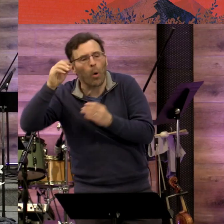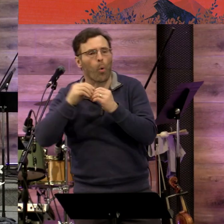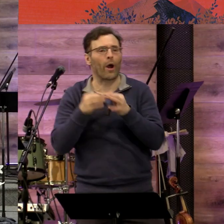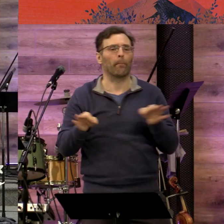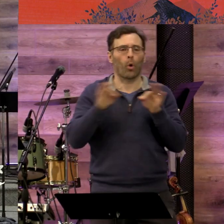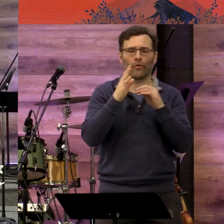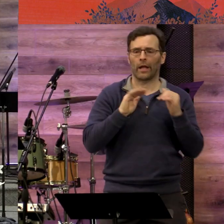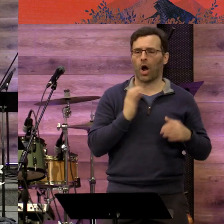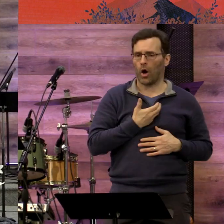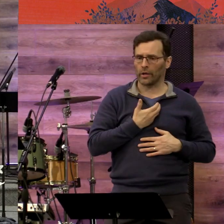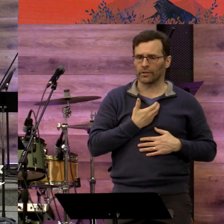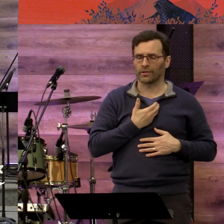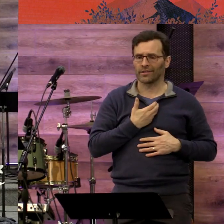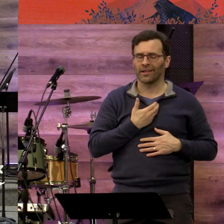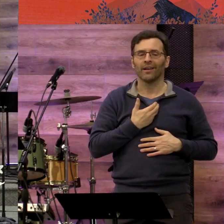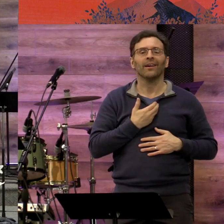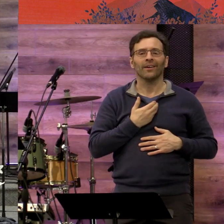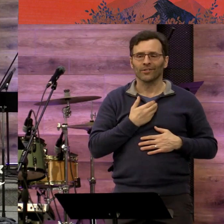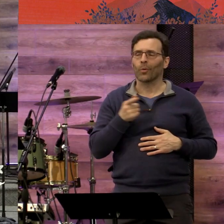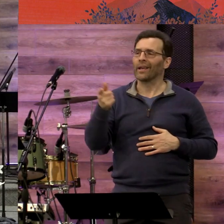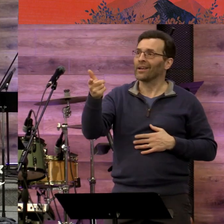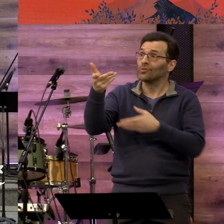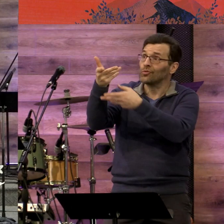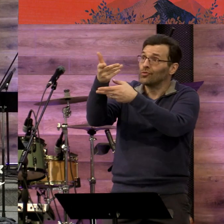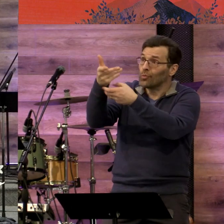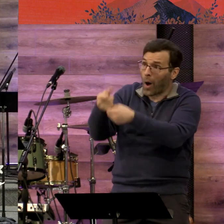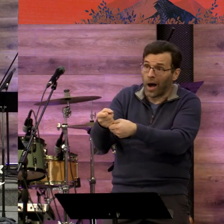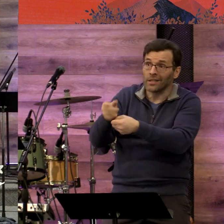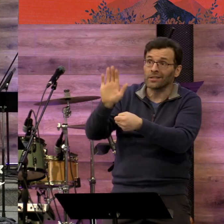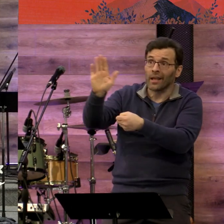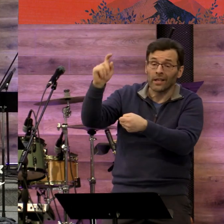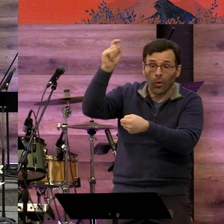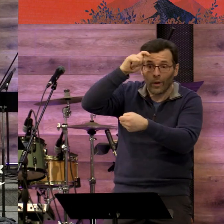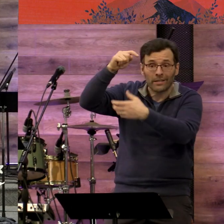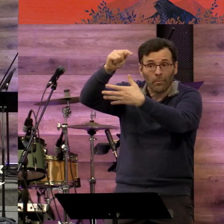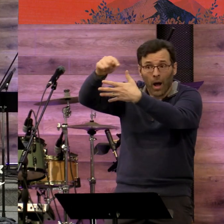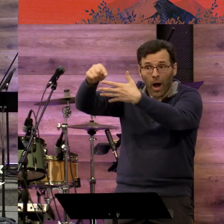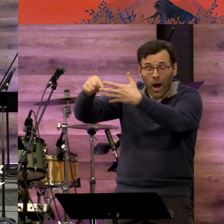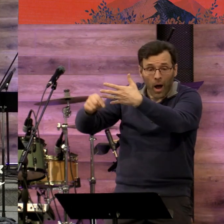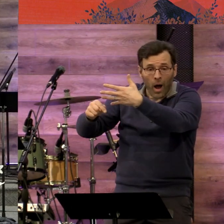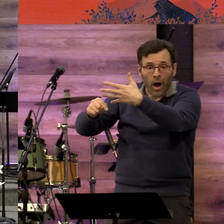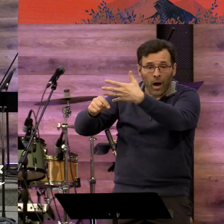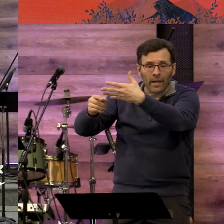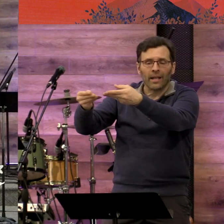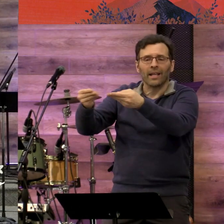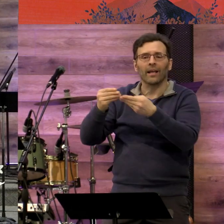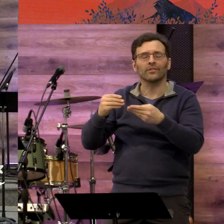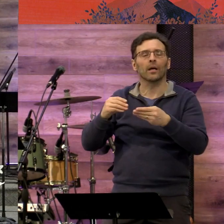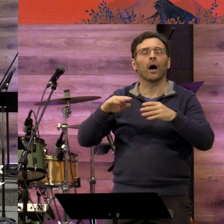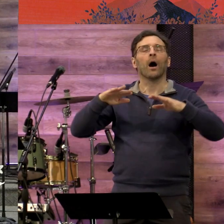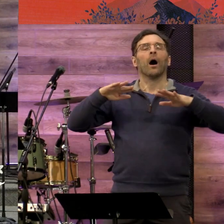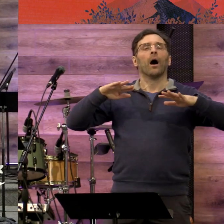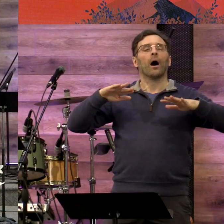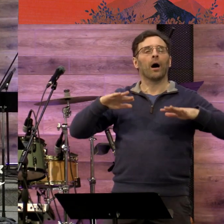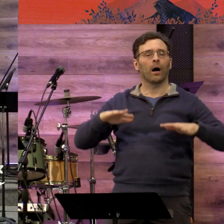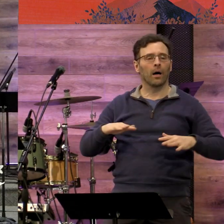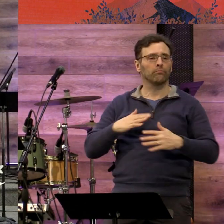We rest and find peace when we see in him the wisdom and insight of God.